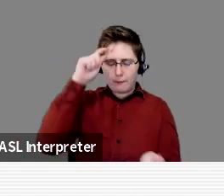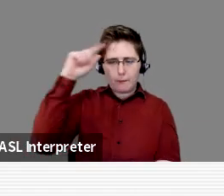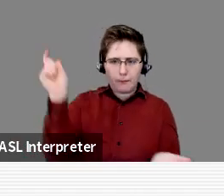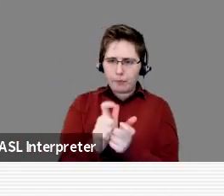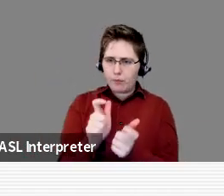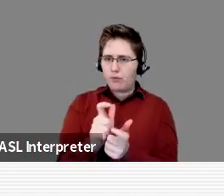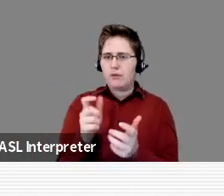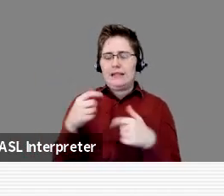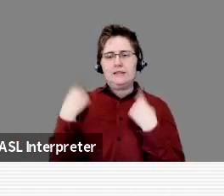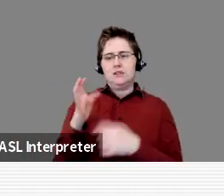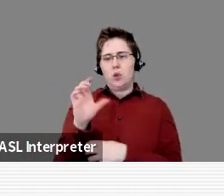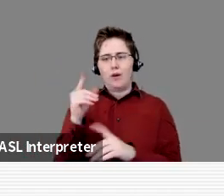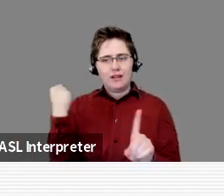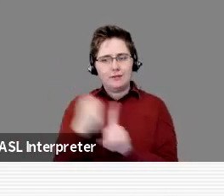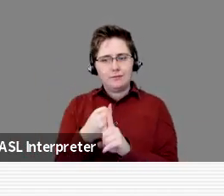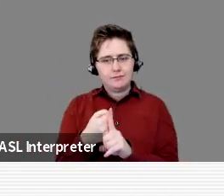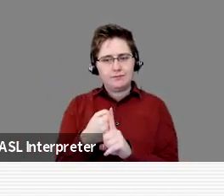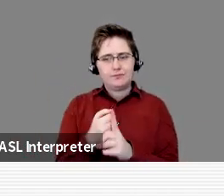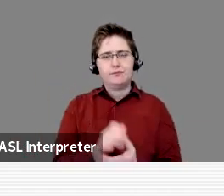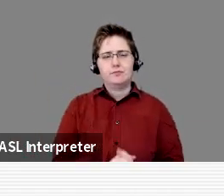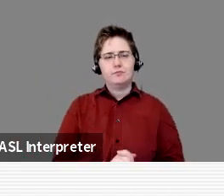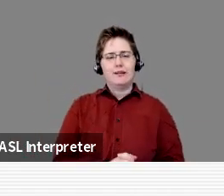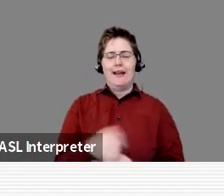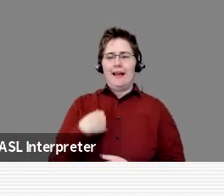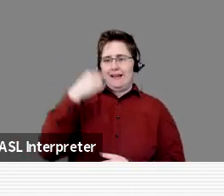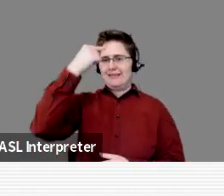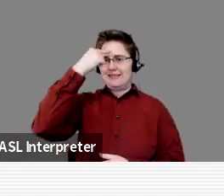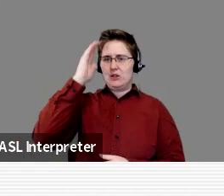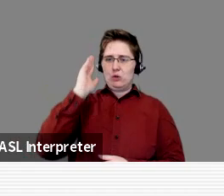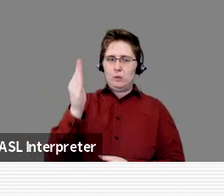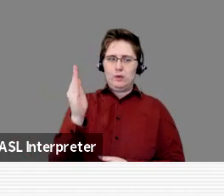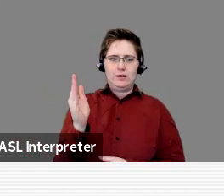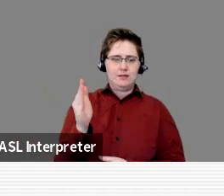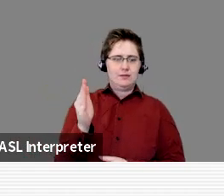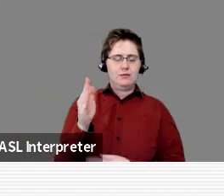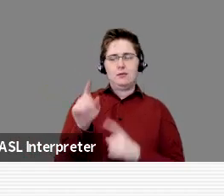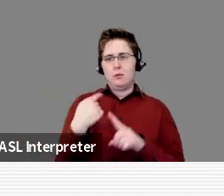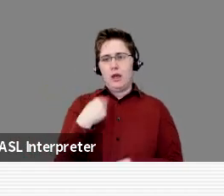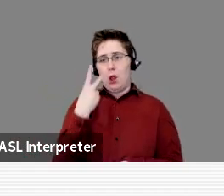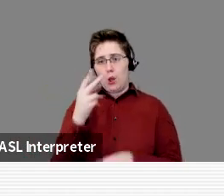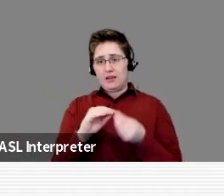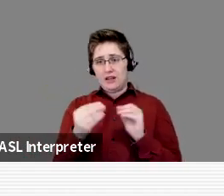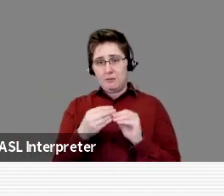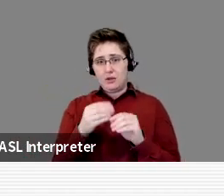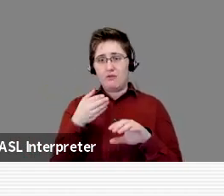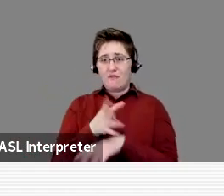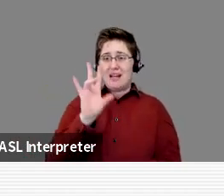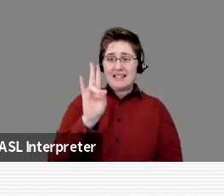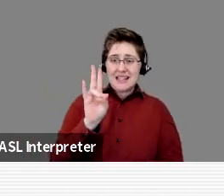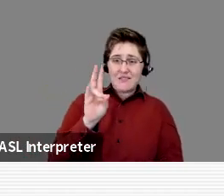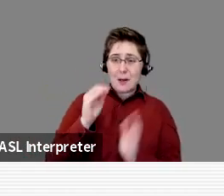since they've had COVID. And so I believe there's going to be, when we look at those numbers of over 7 million